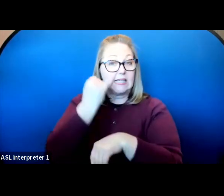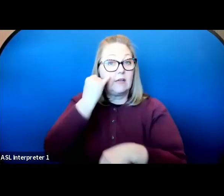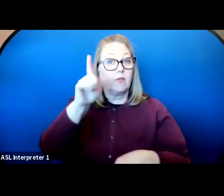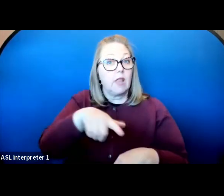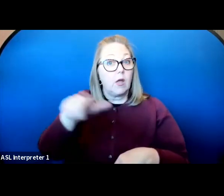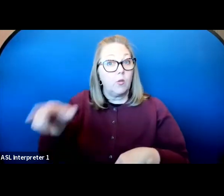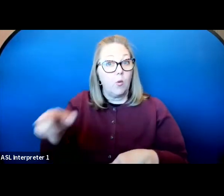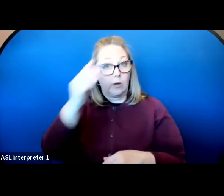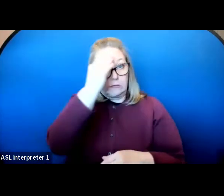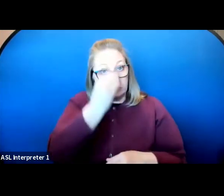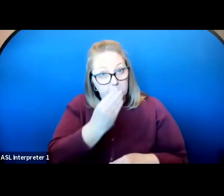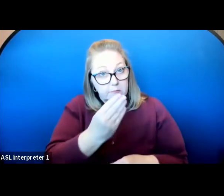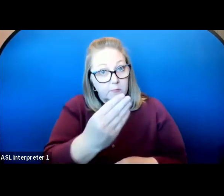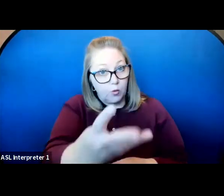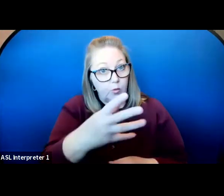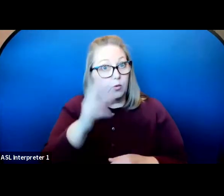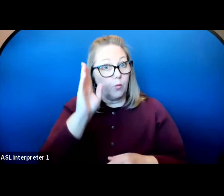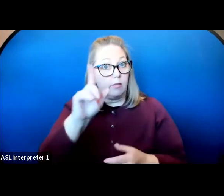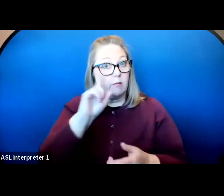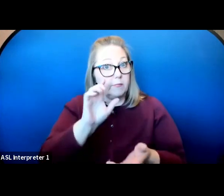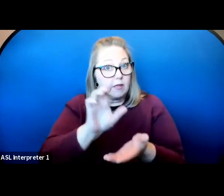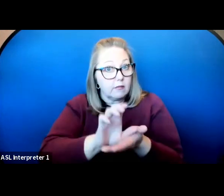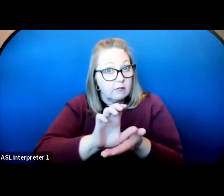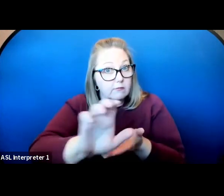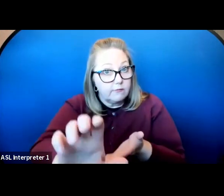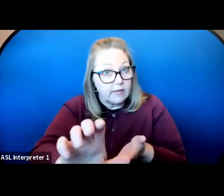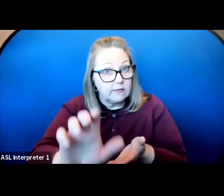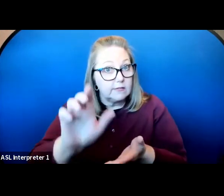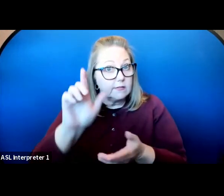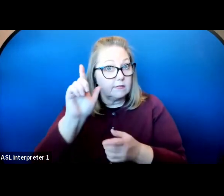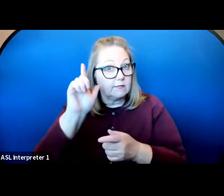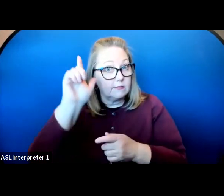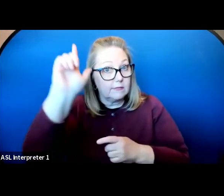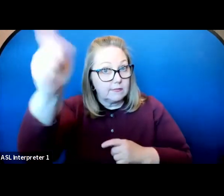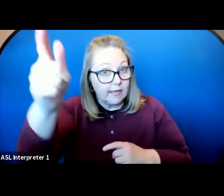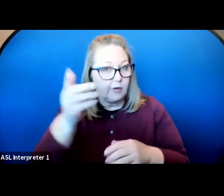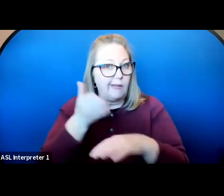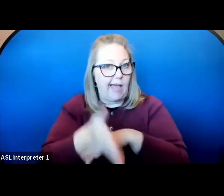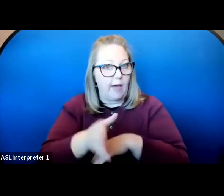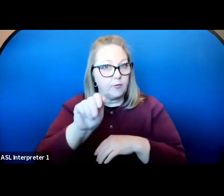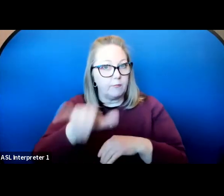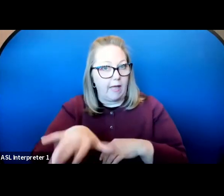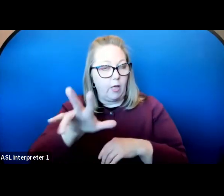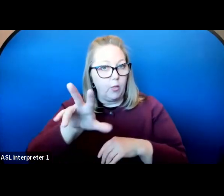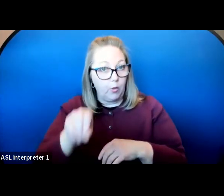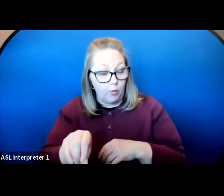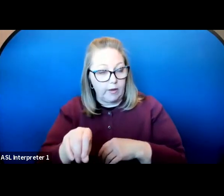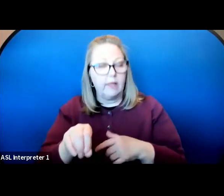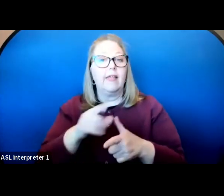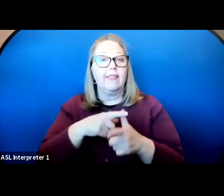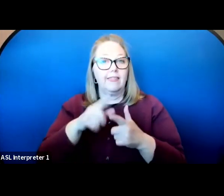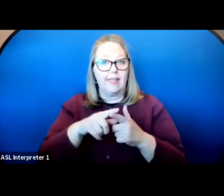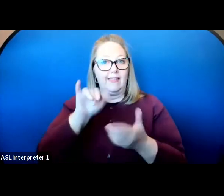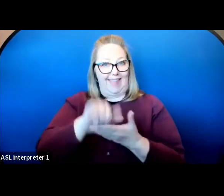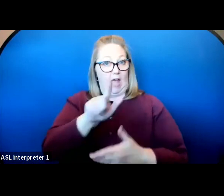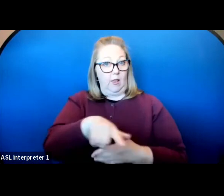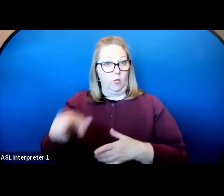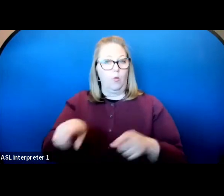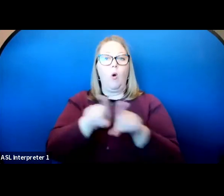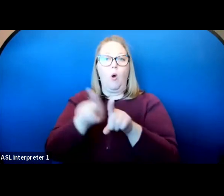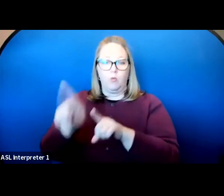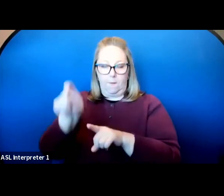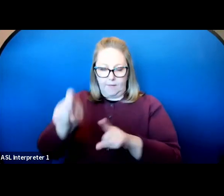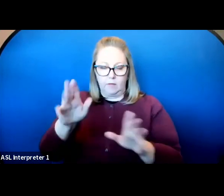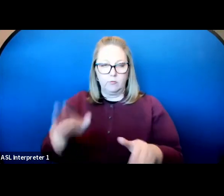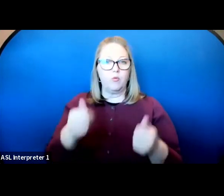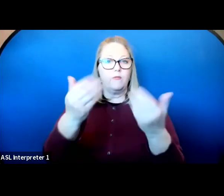include information on on available rental assistance programs and how tenants can access them. Help is available